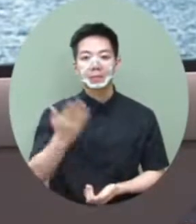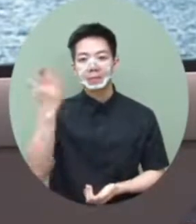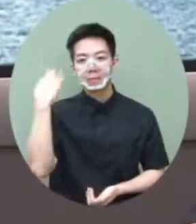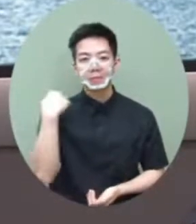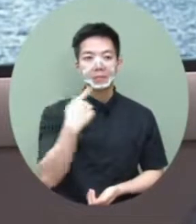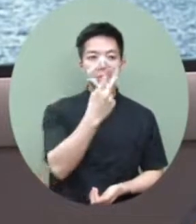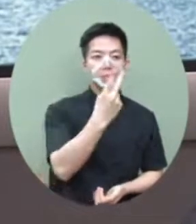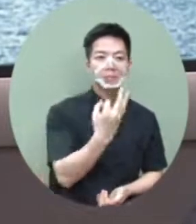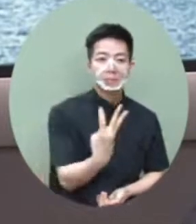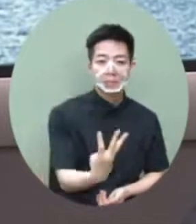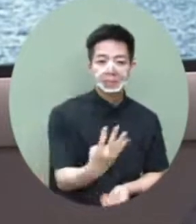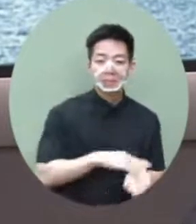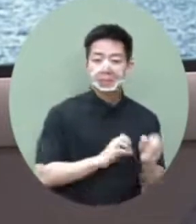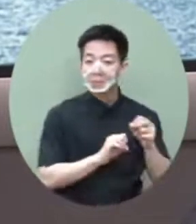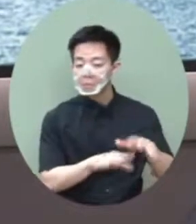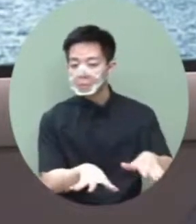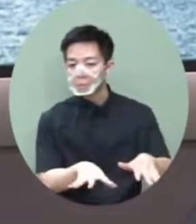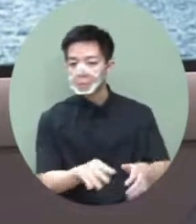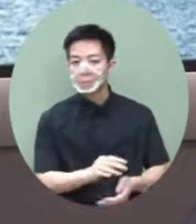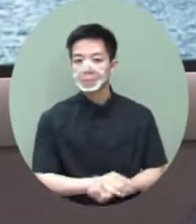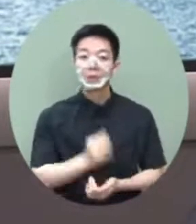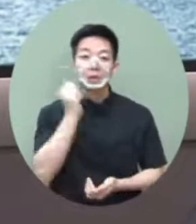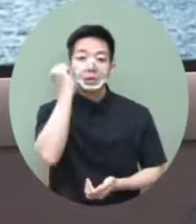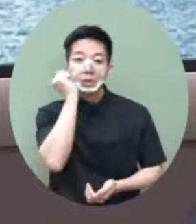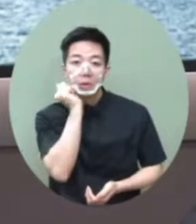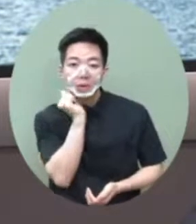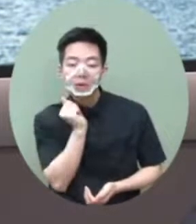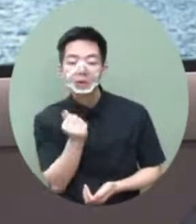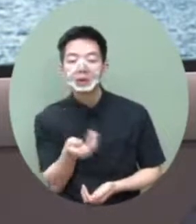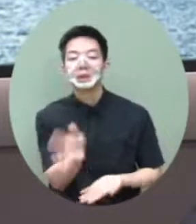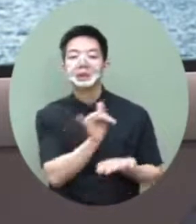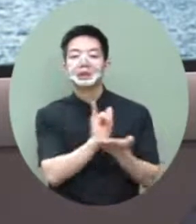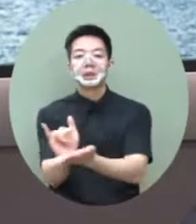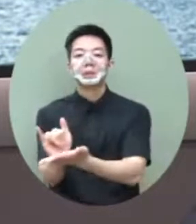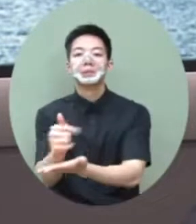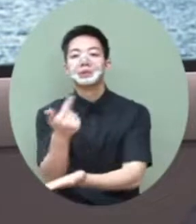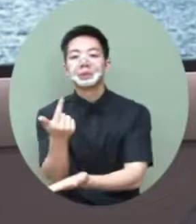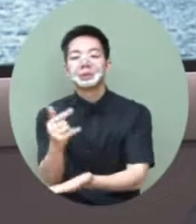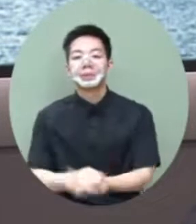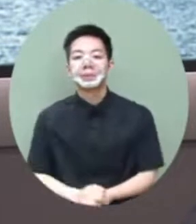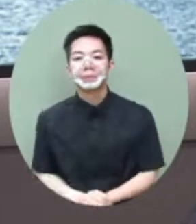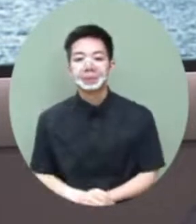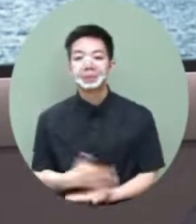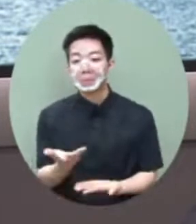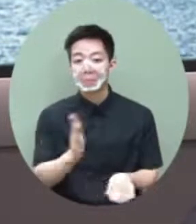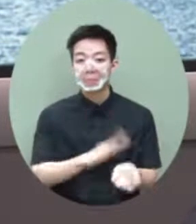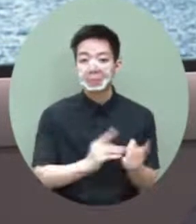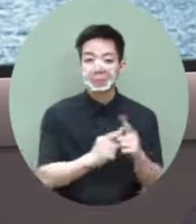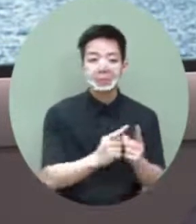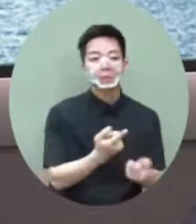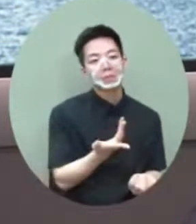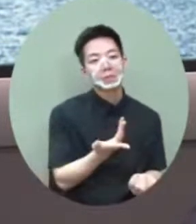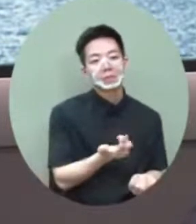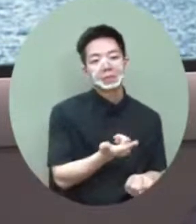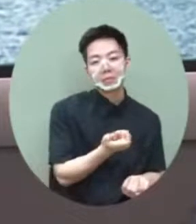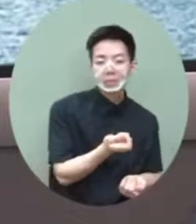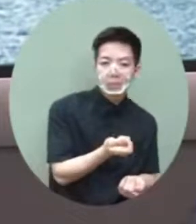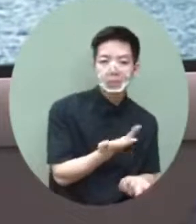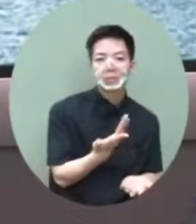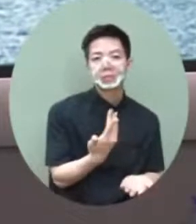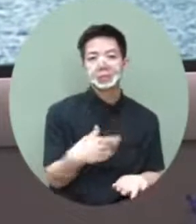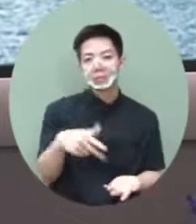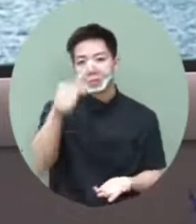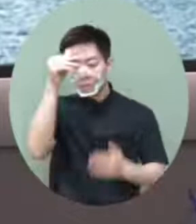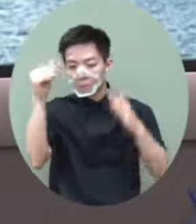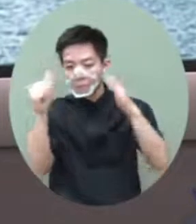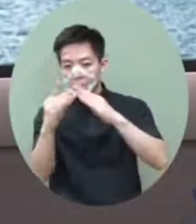of patients in this wave of the epidemic. In previous waves, most elderly patients would be admitted